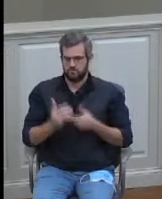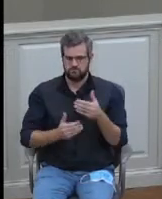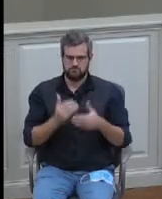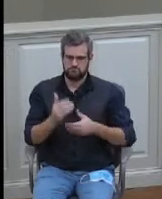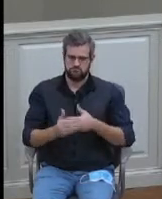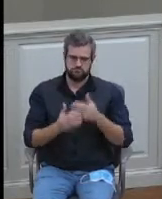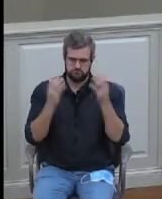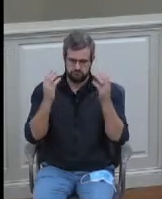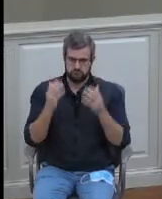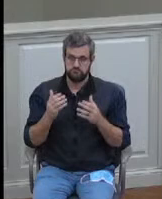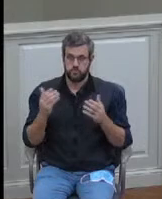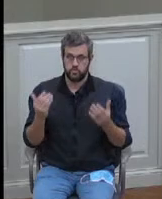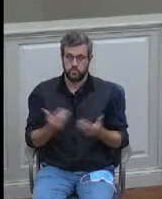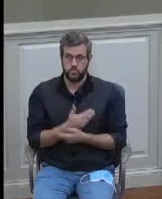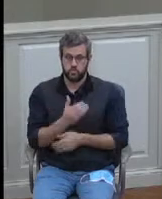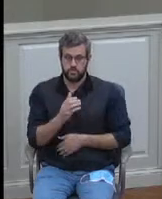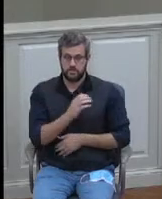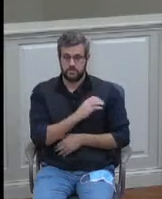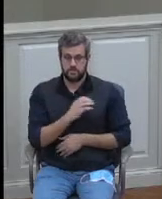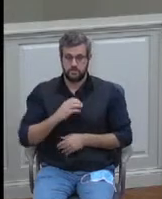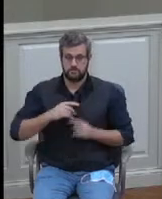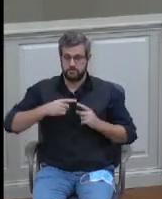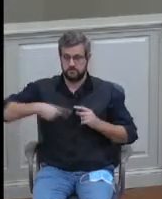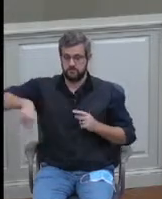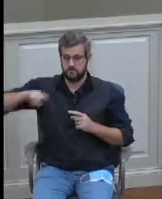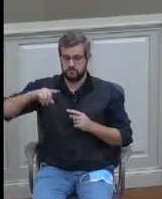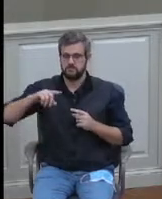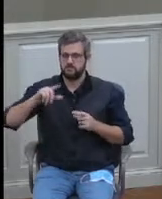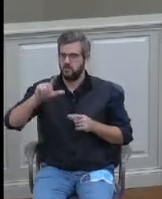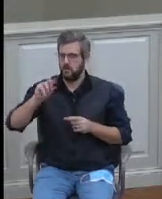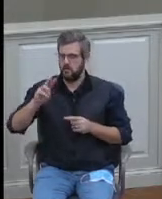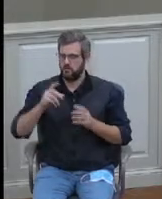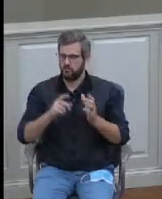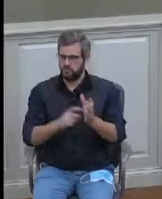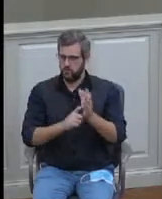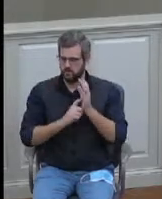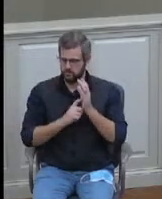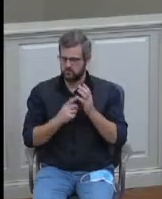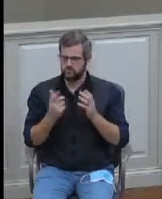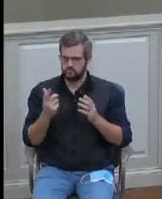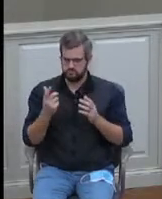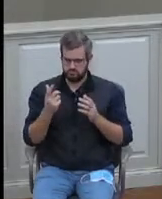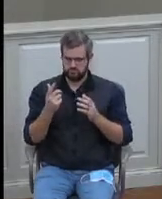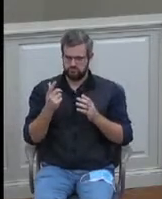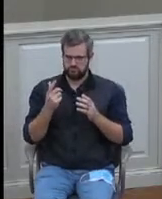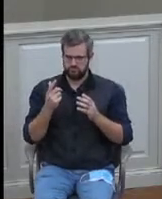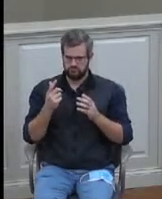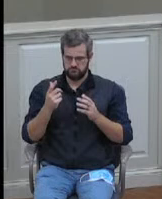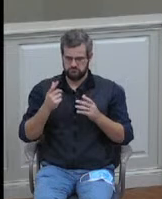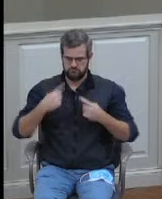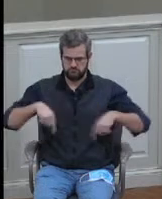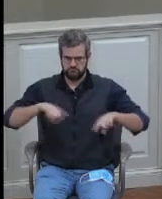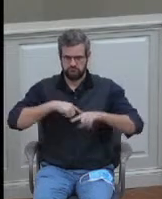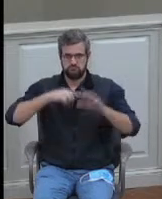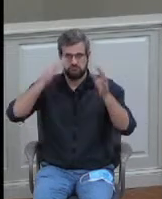Since we are seating a new commission, we are required by law to make this determination.